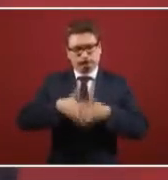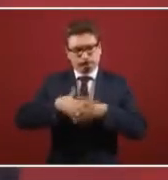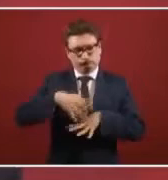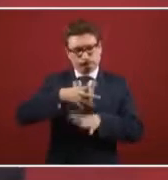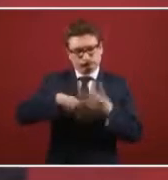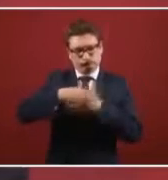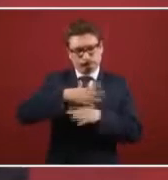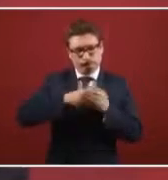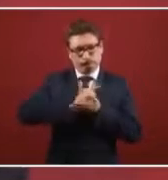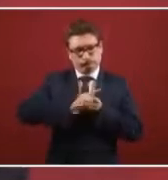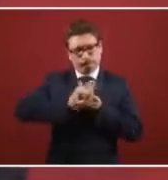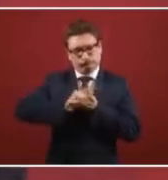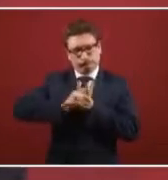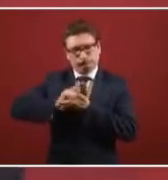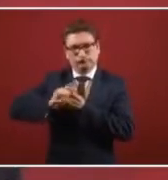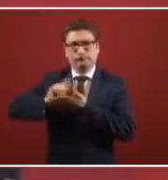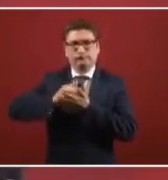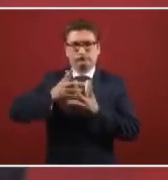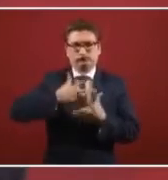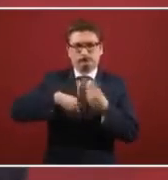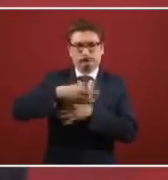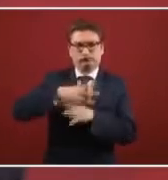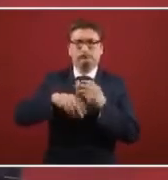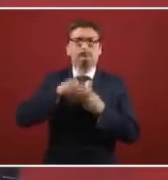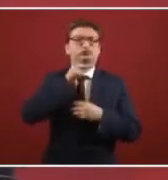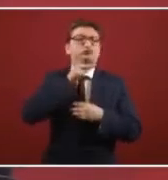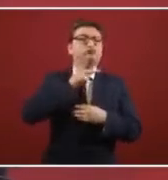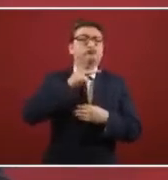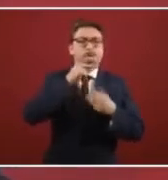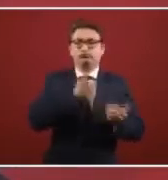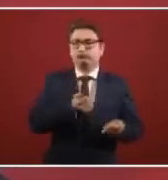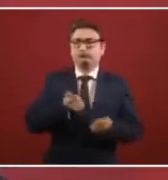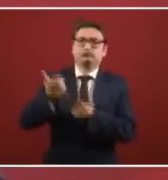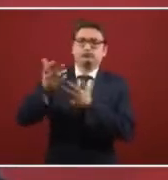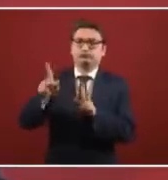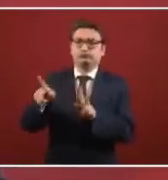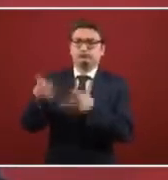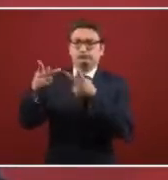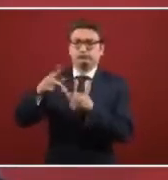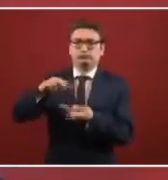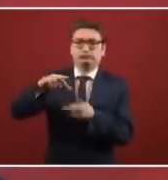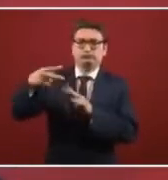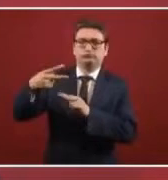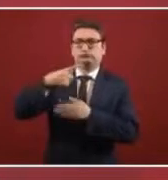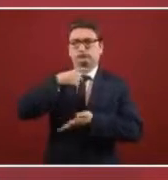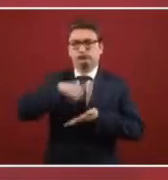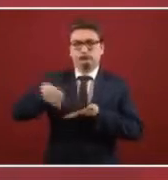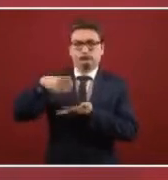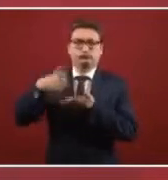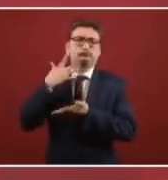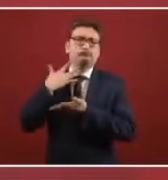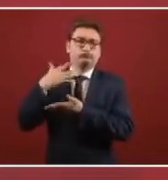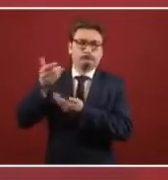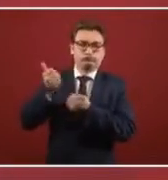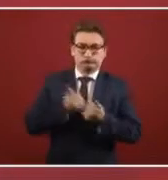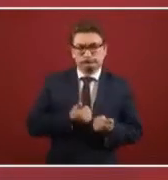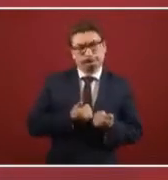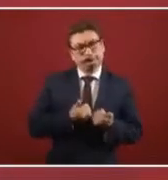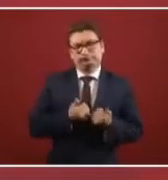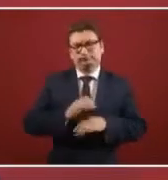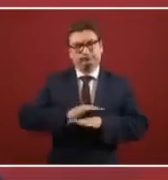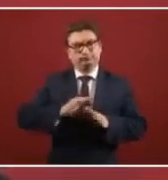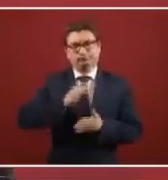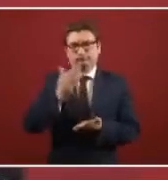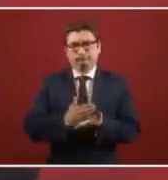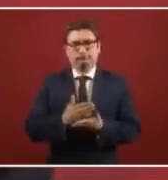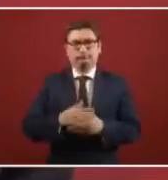crude siga that is vendiendo that it be petróleo refined crudo in y Mexico comprando and not gasolina, selling the como ha crude venido and sucediendo. buying the gasoline as it's